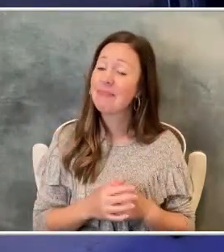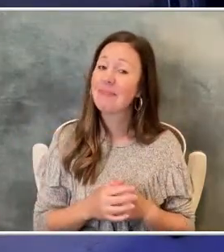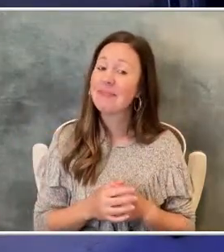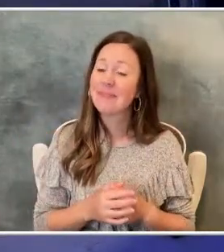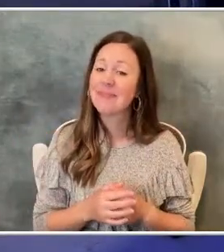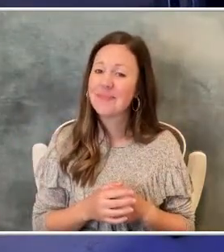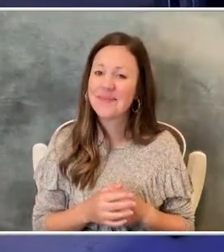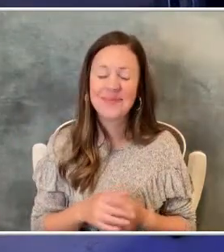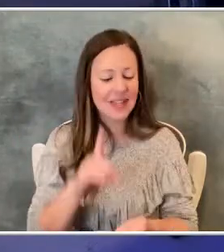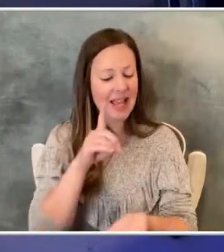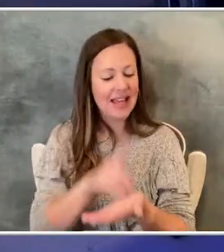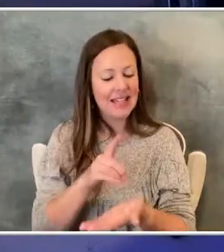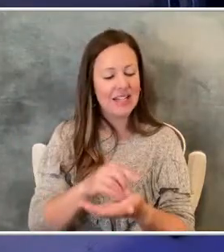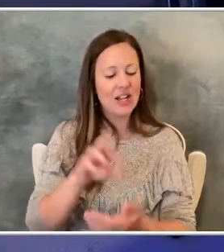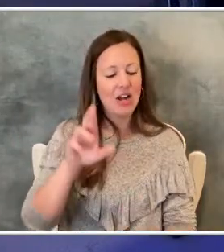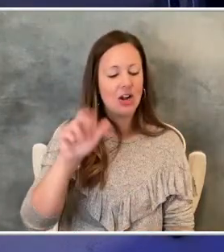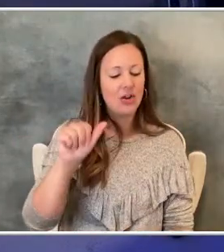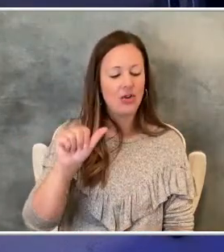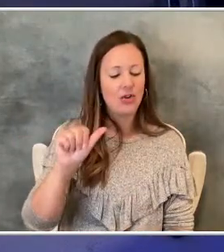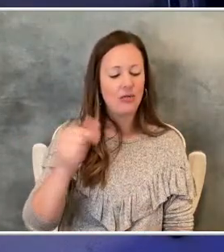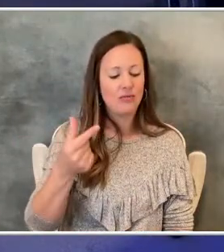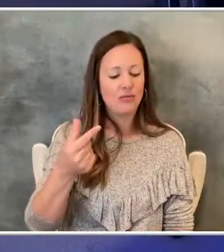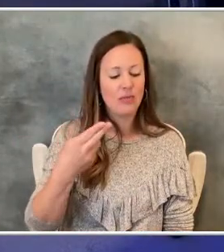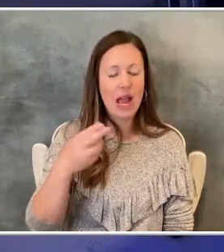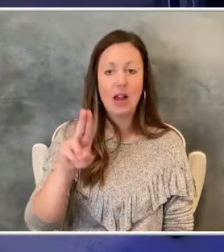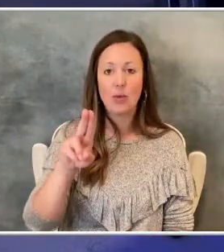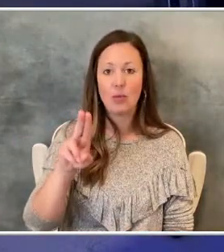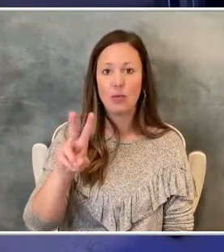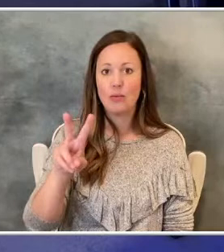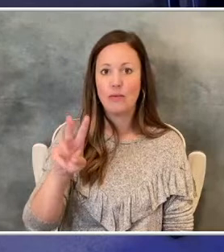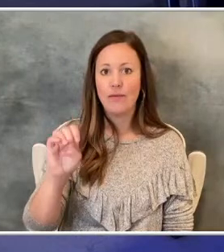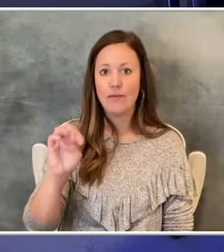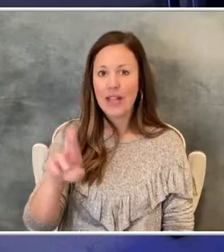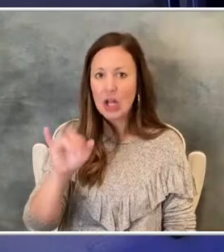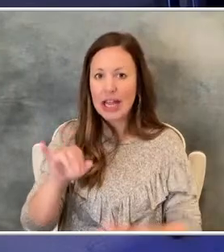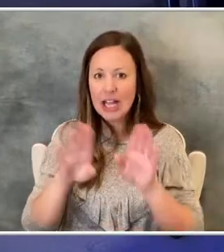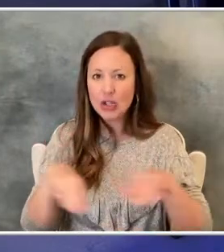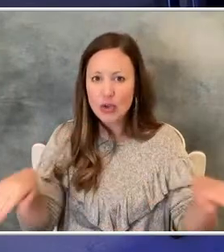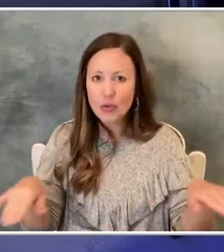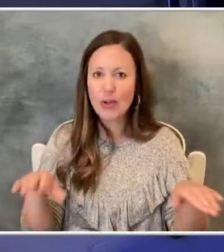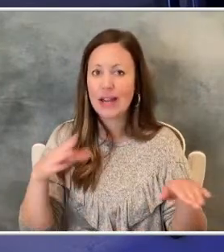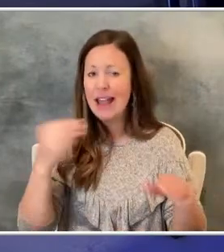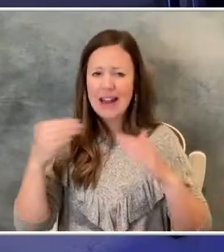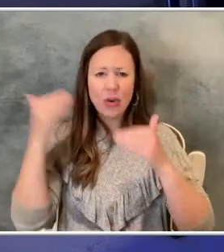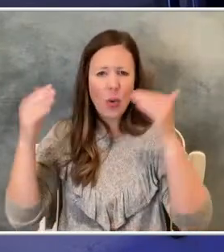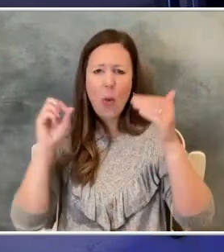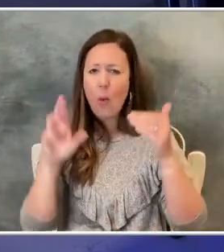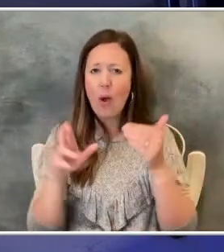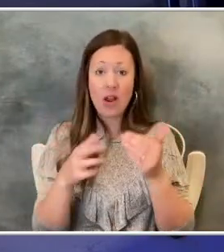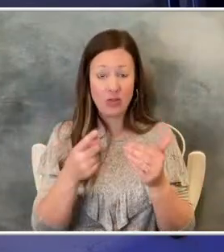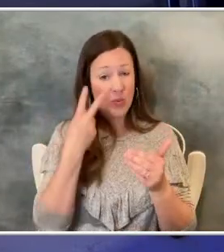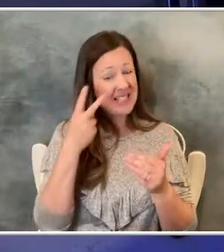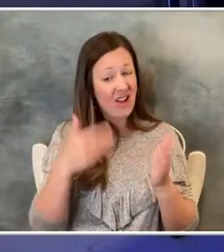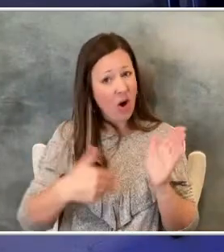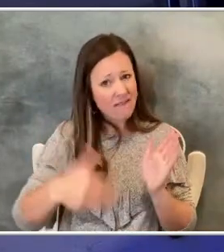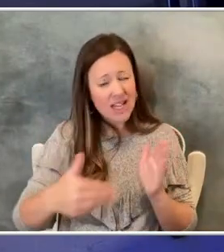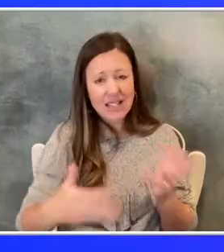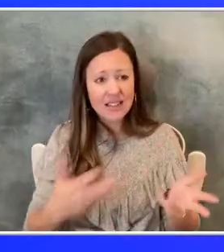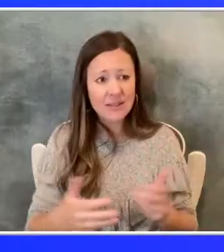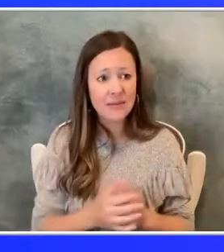what's it like? Is this something that you treat for children, or is it children and adults? Tell us about that a bit.